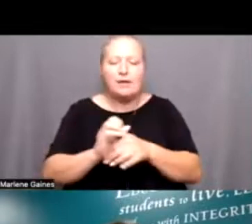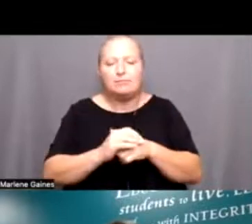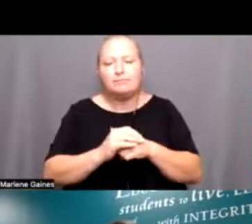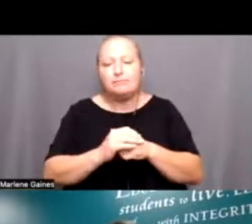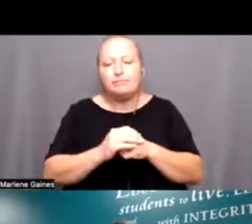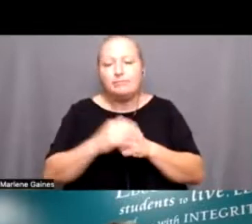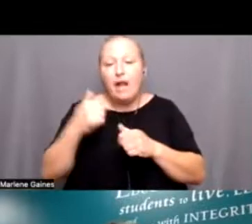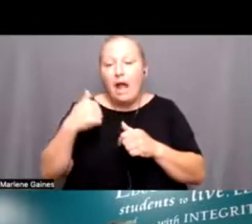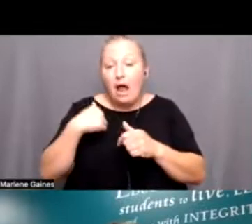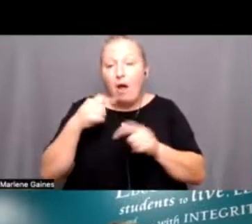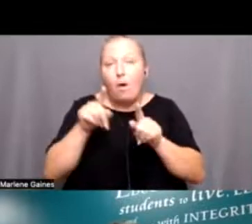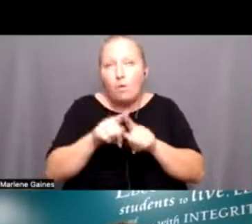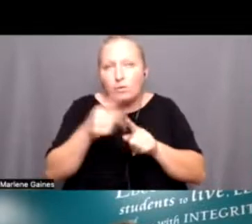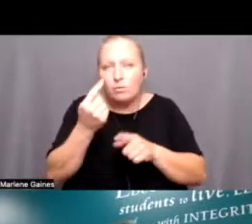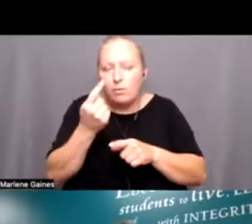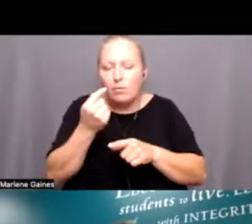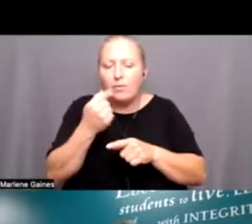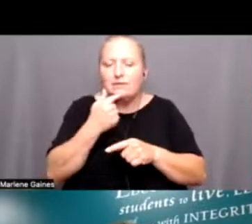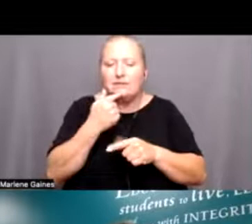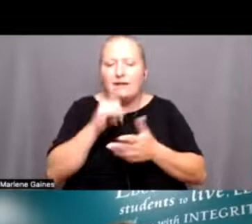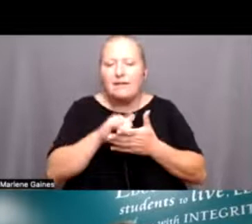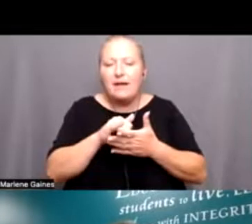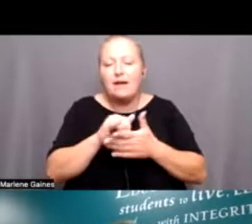And I will also say one other piece is